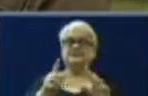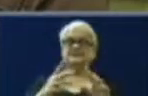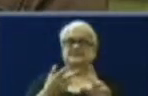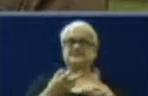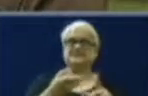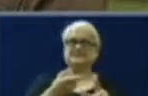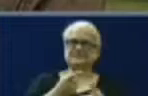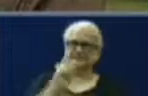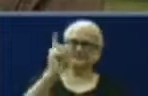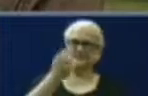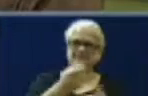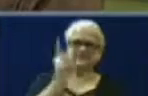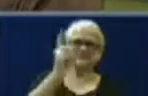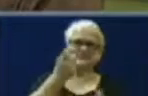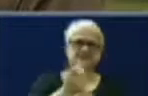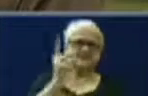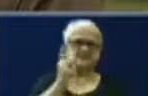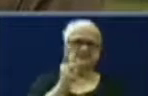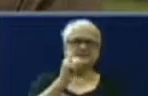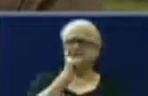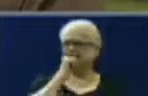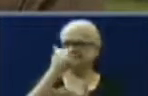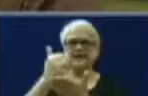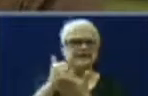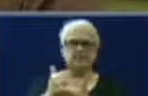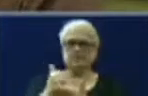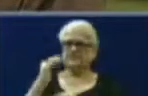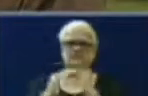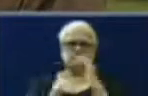not conducive to team building.